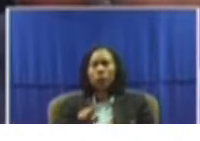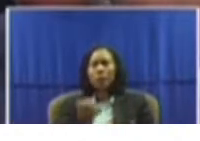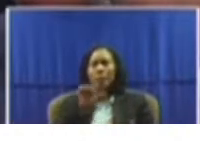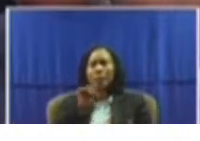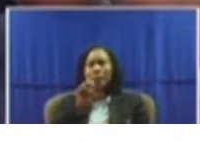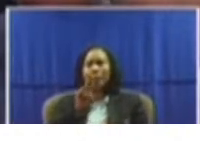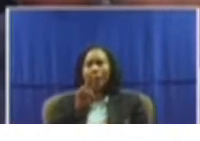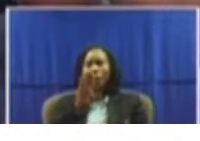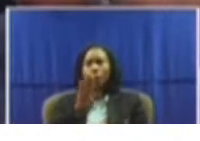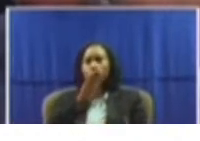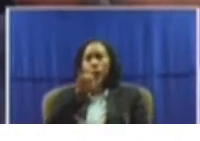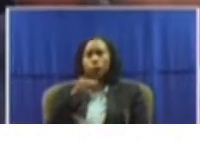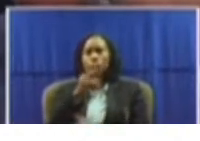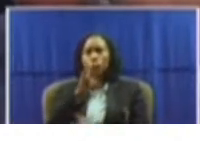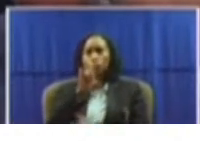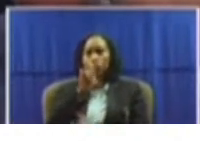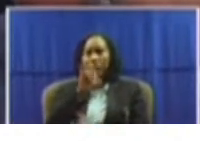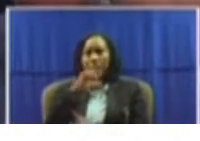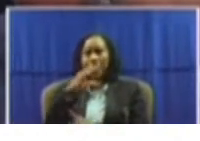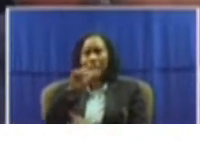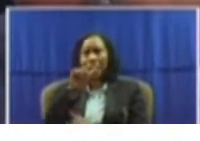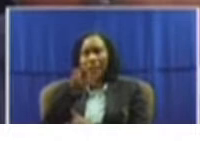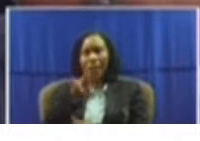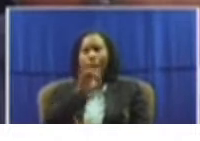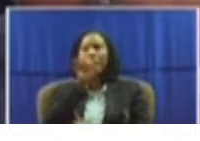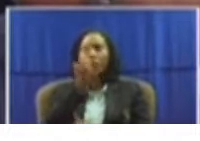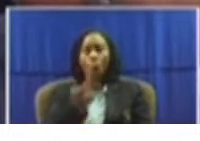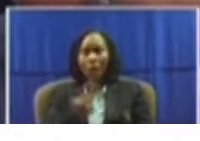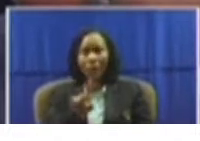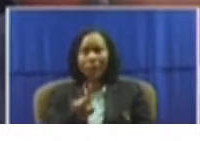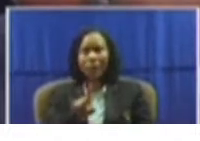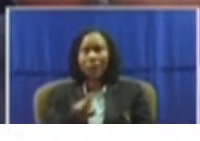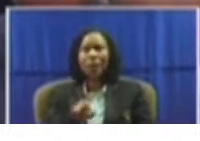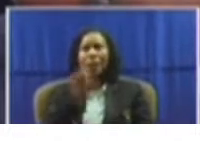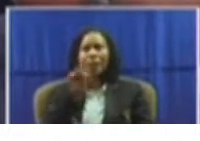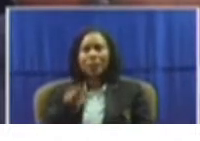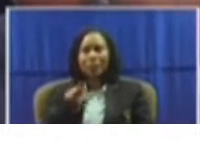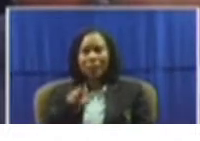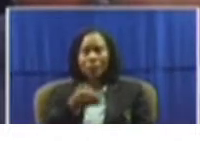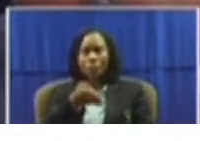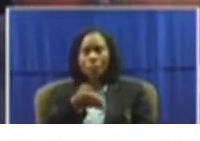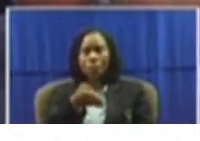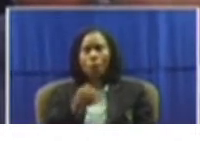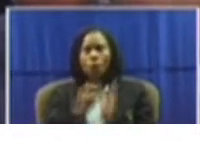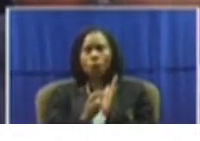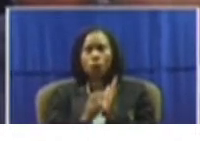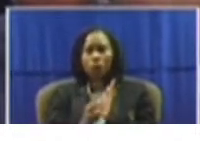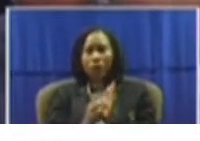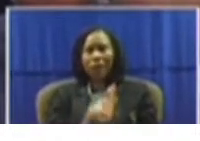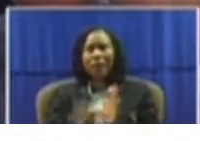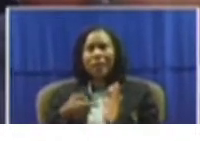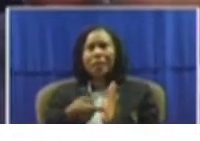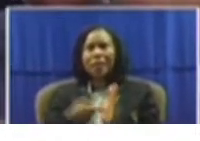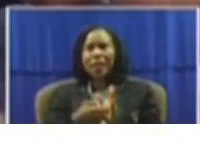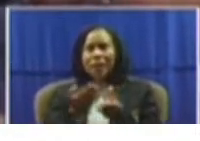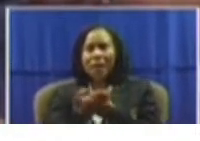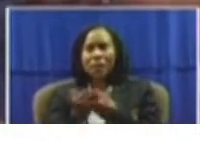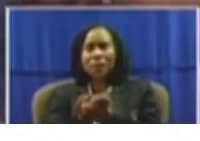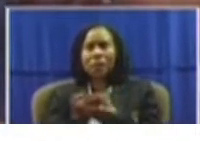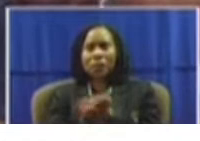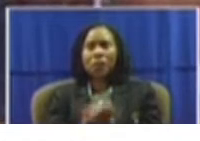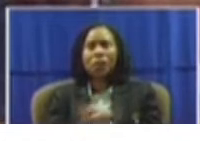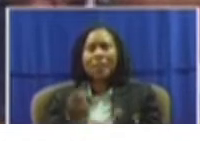It has been completely outdated in the mini TV rulings, and only merits of the case may not be discussed.